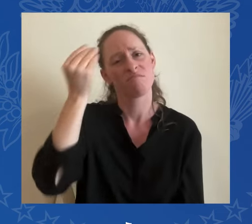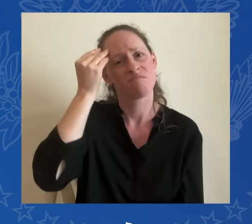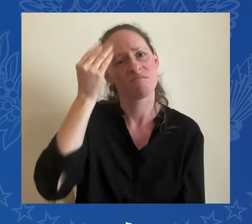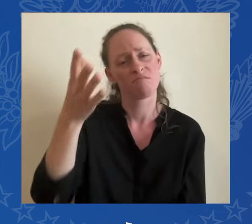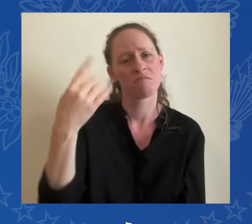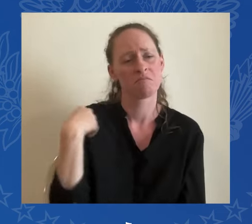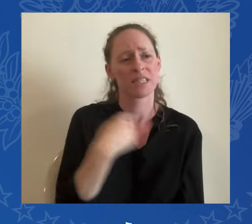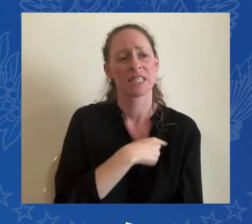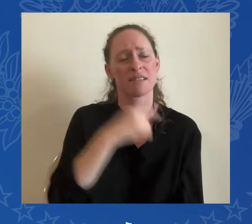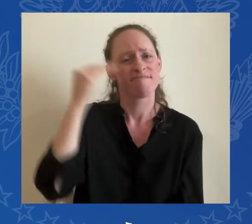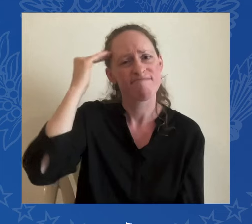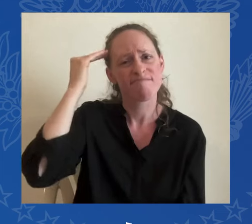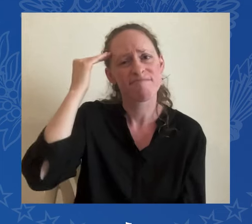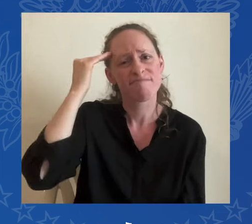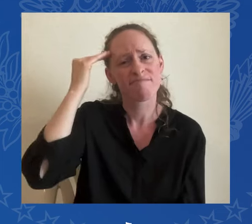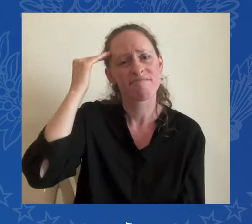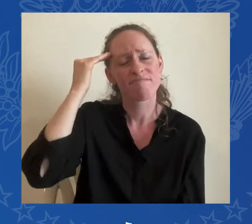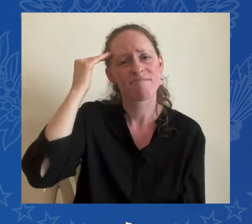They'll always be part of you.